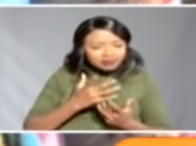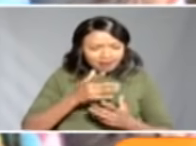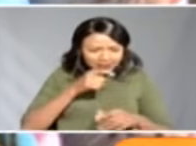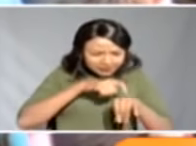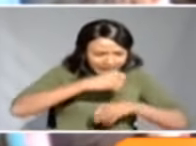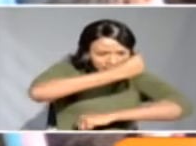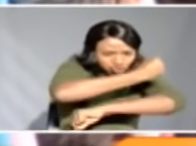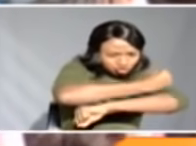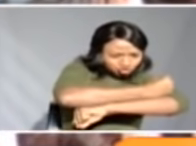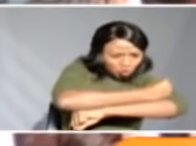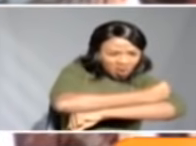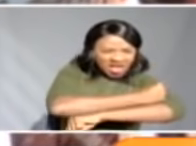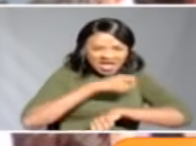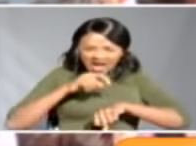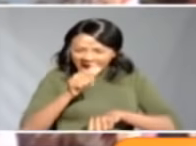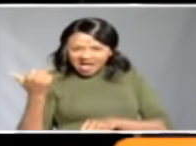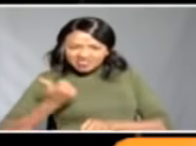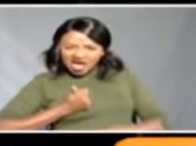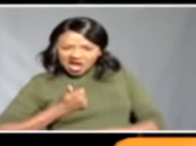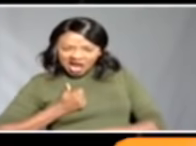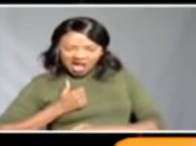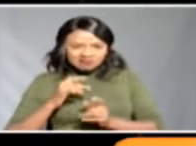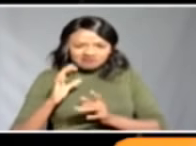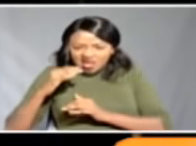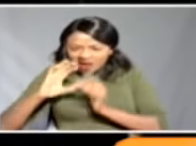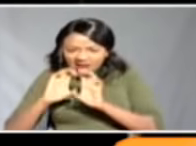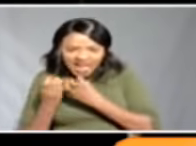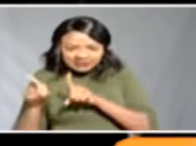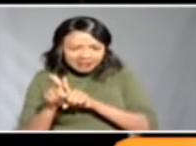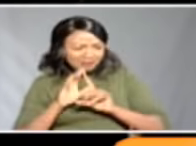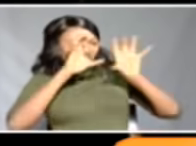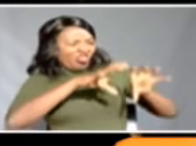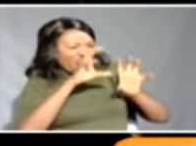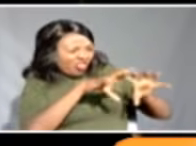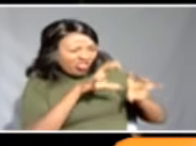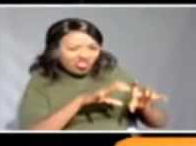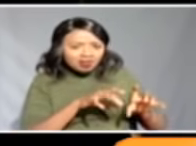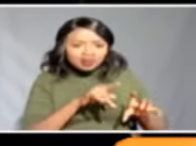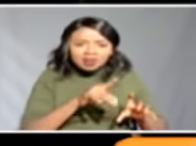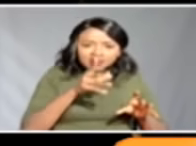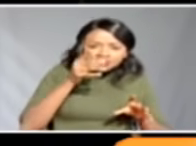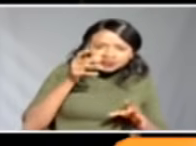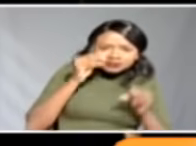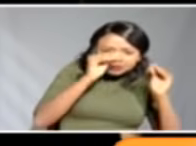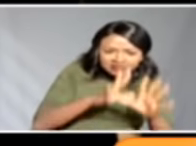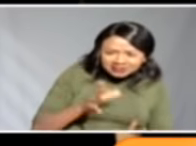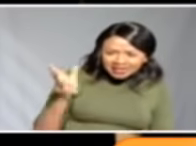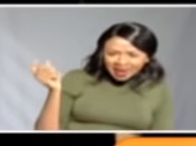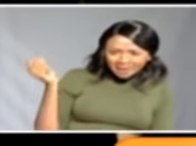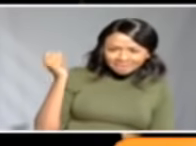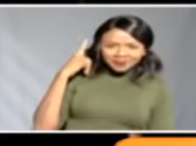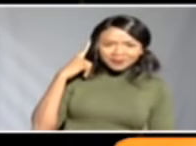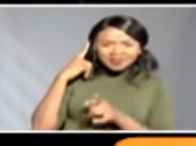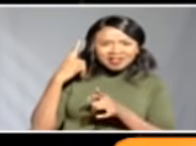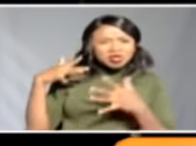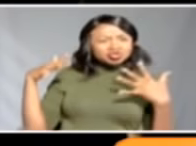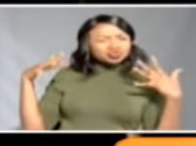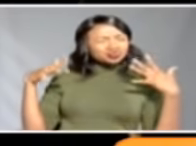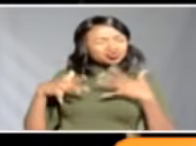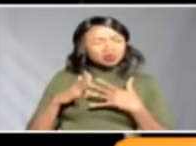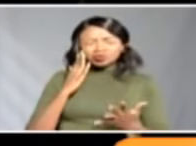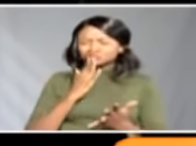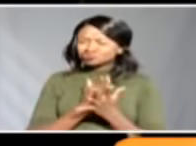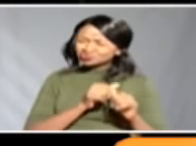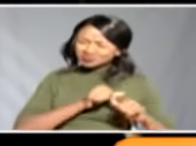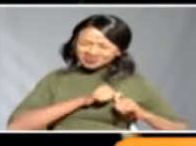after a classmate made fun of her. Ili niuma zaidi. Kama father mkubwa anaweza kunitendea